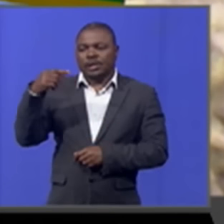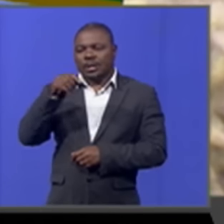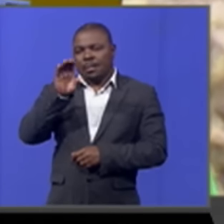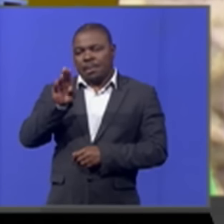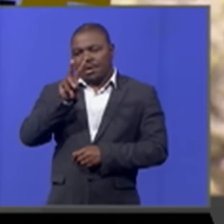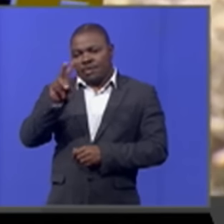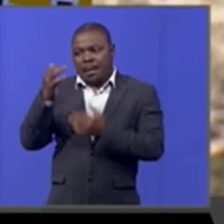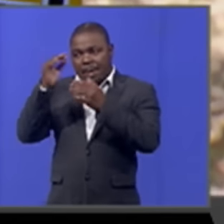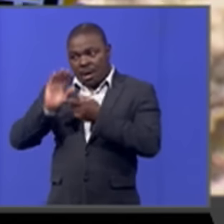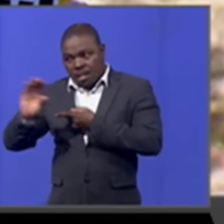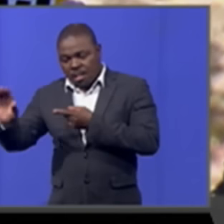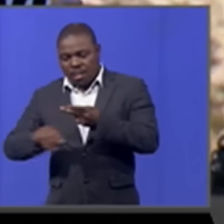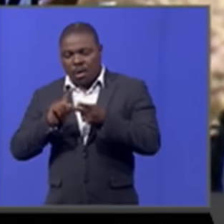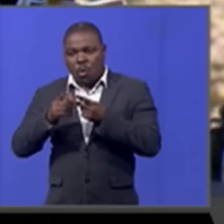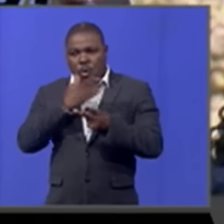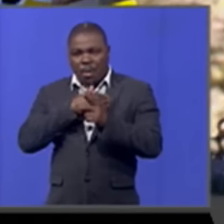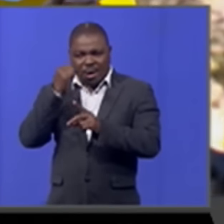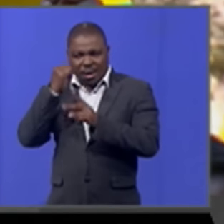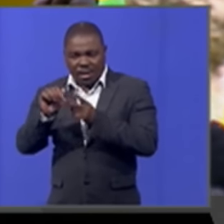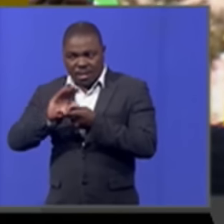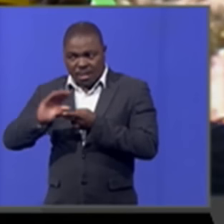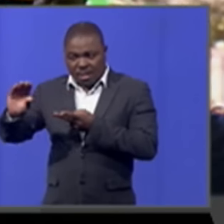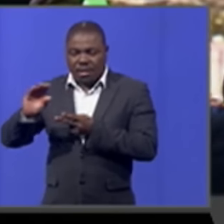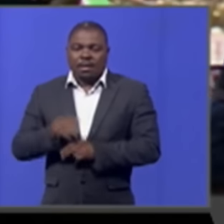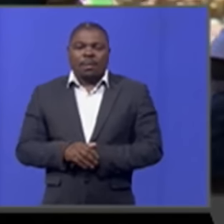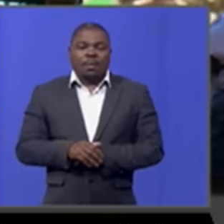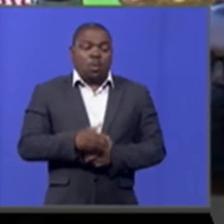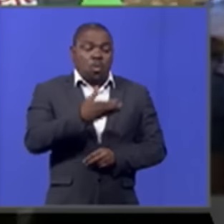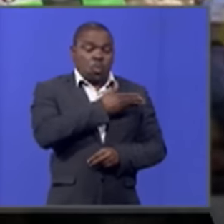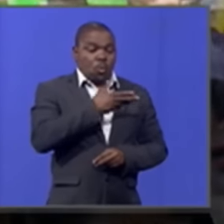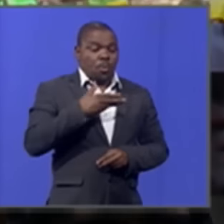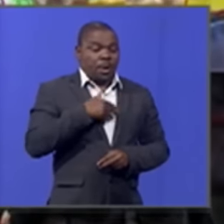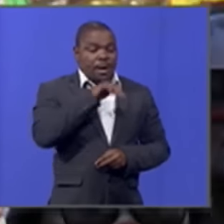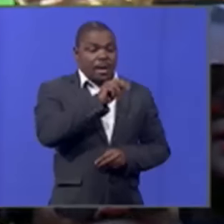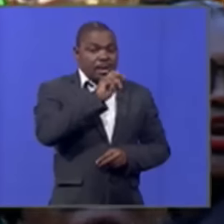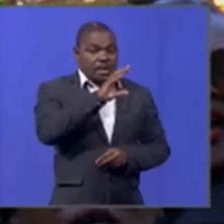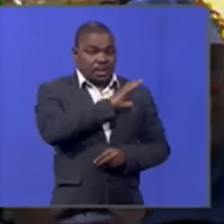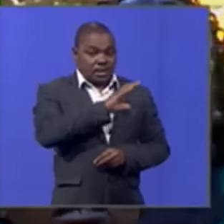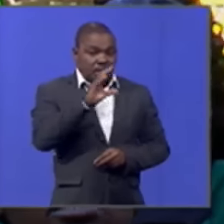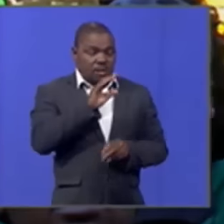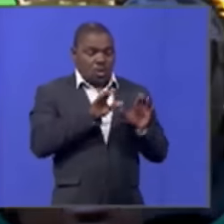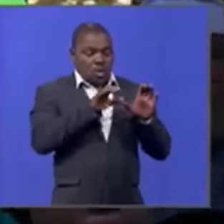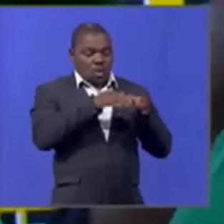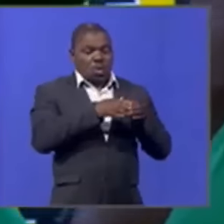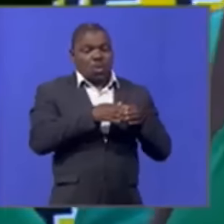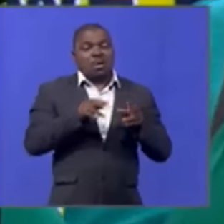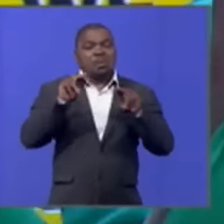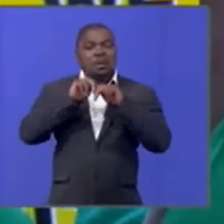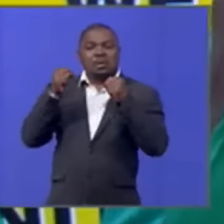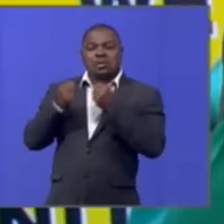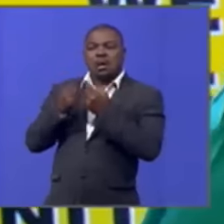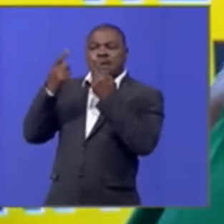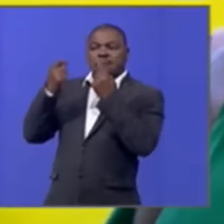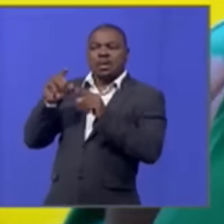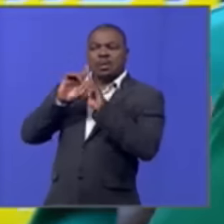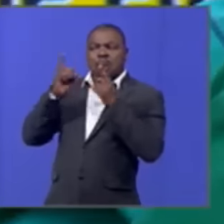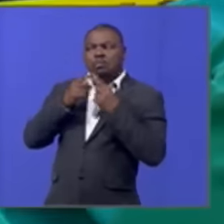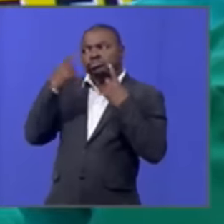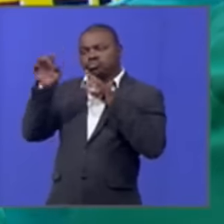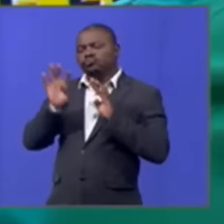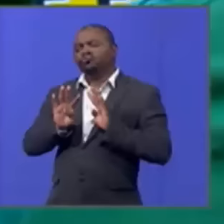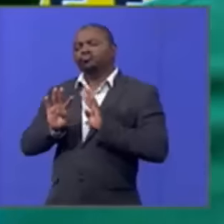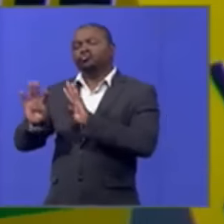mmogo le go bolawa ga basadi. Leki ya basadi ya ANC e ne gwantetse kwa kantorong ya bosetšhaba ya matlotlo e batla gore